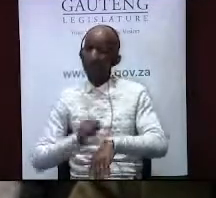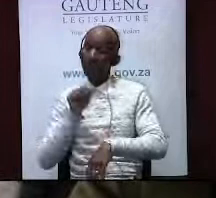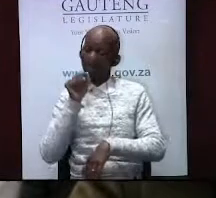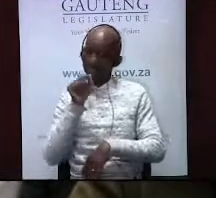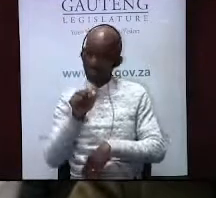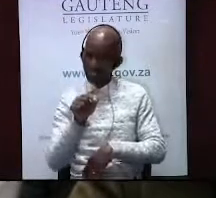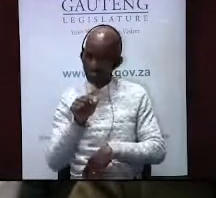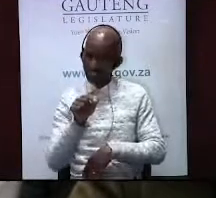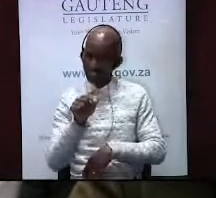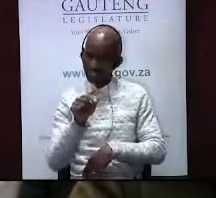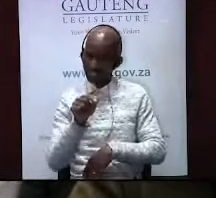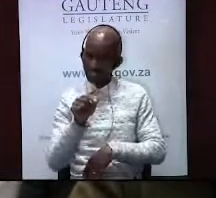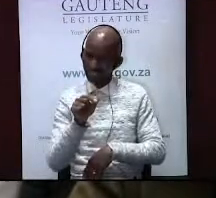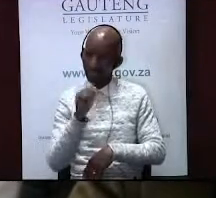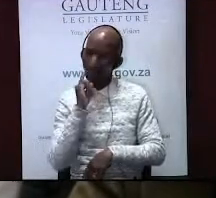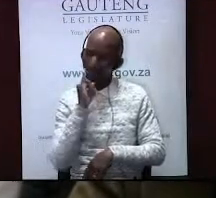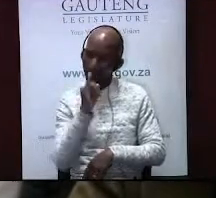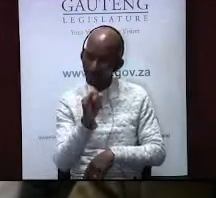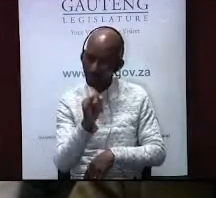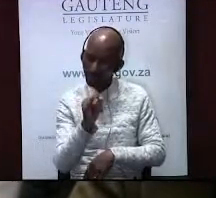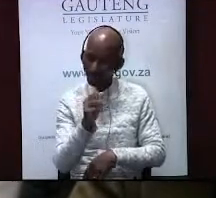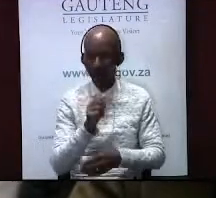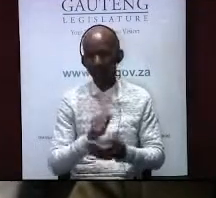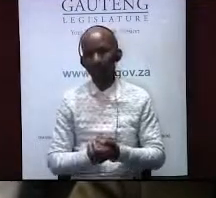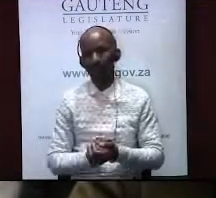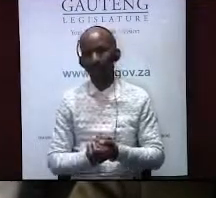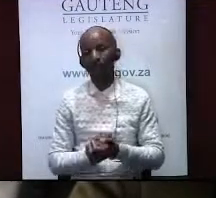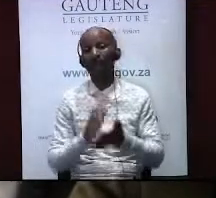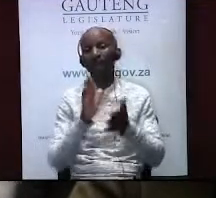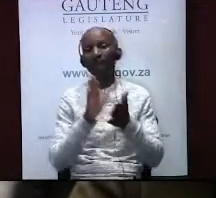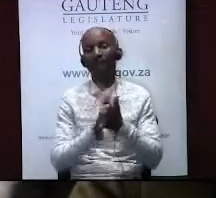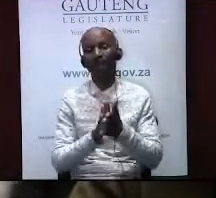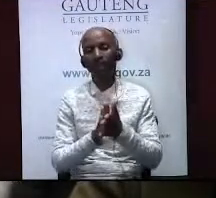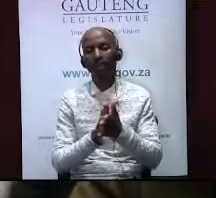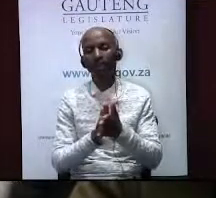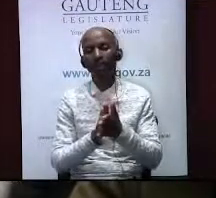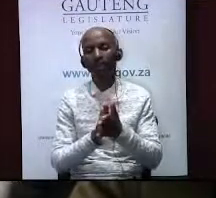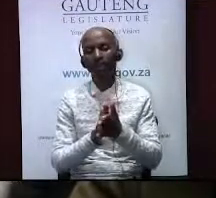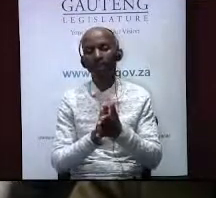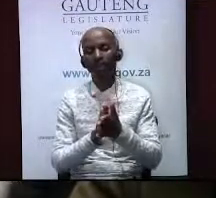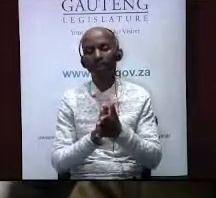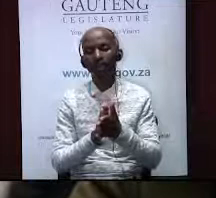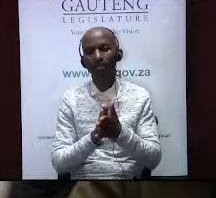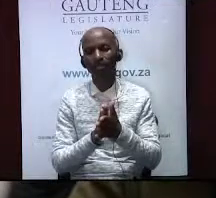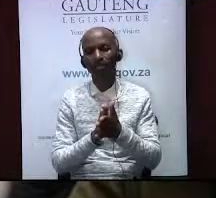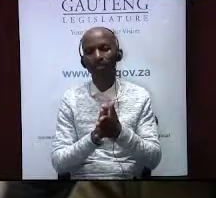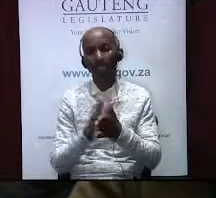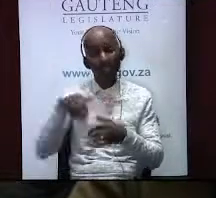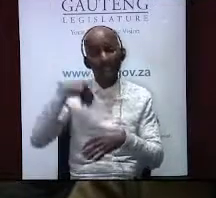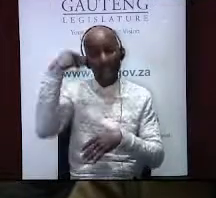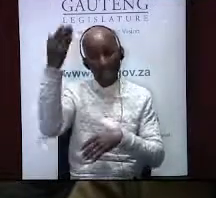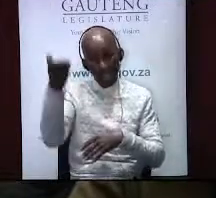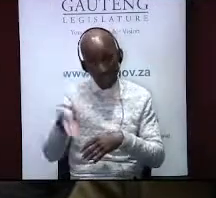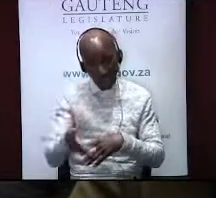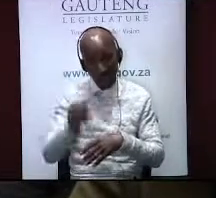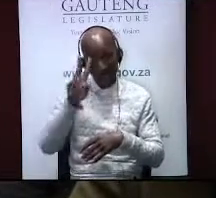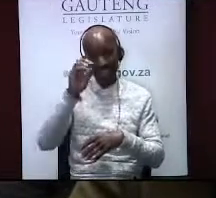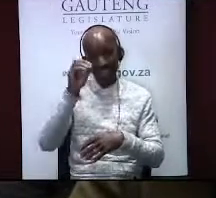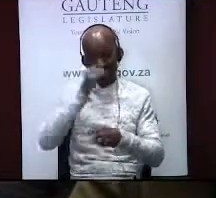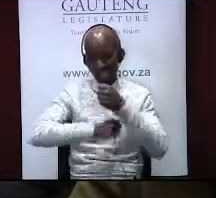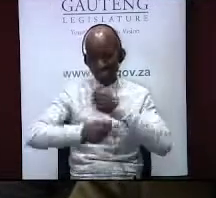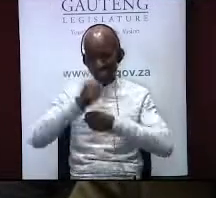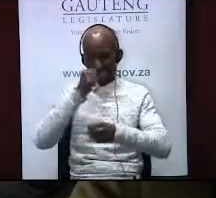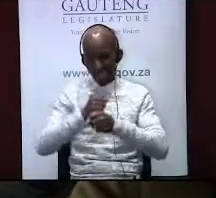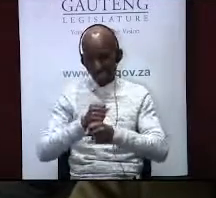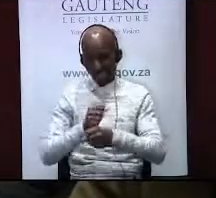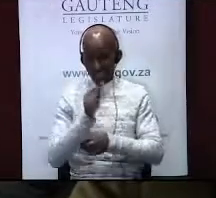was very, very terrible. And she, even that, after 20 years, she was